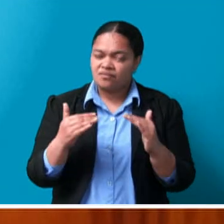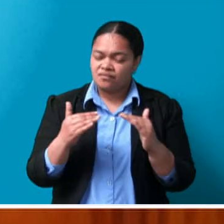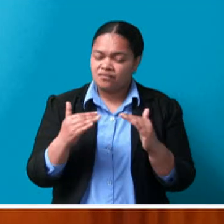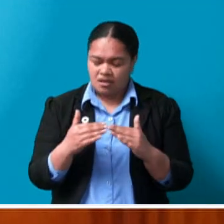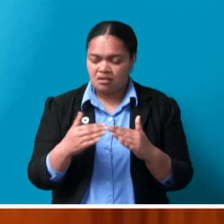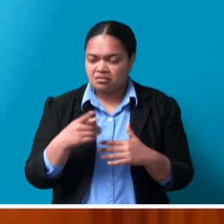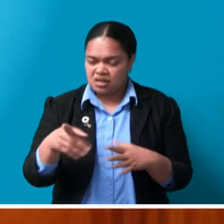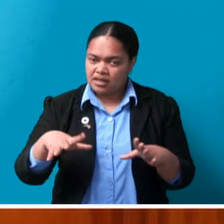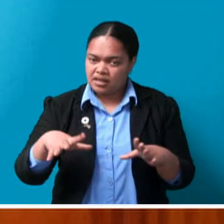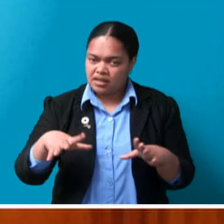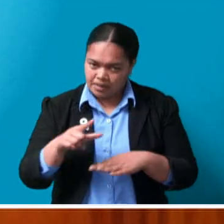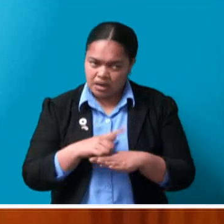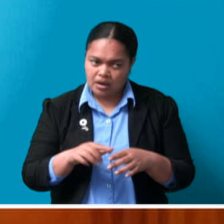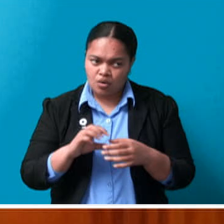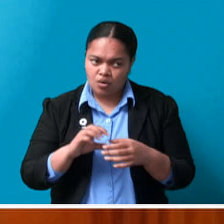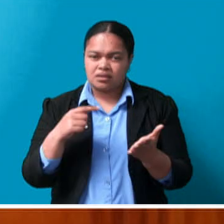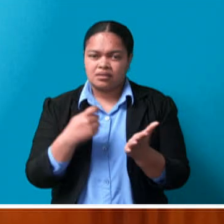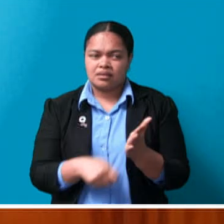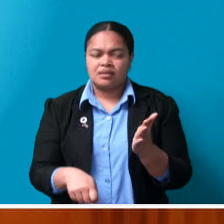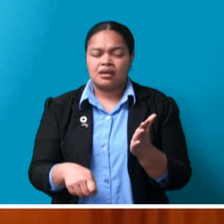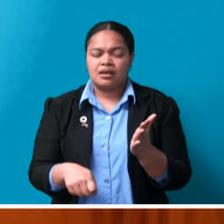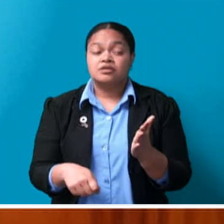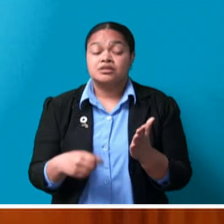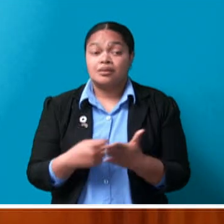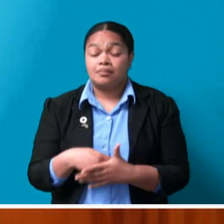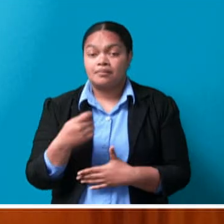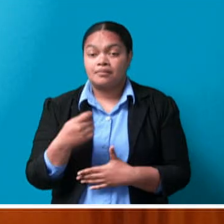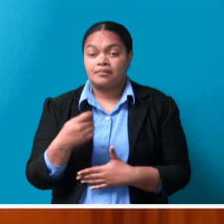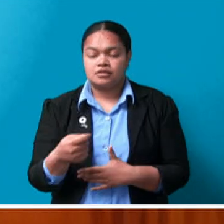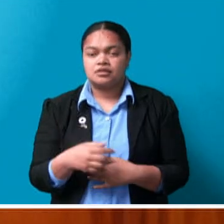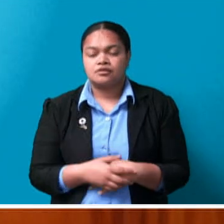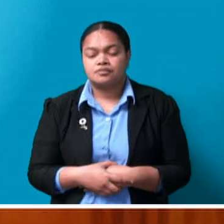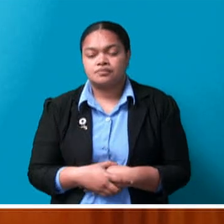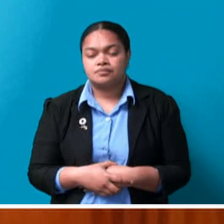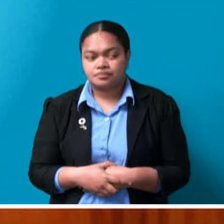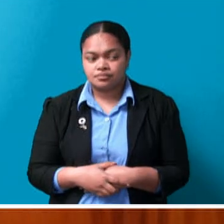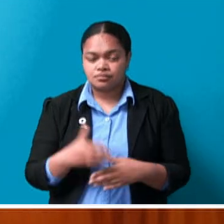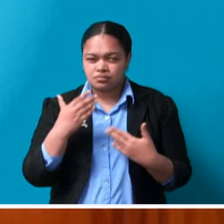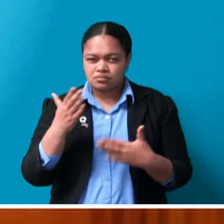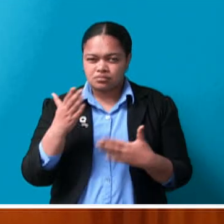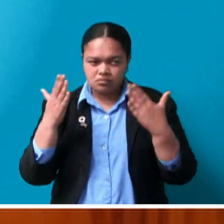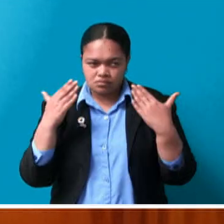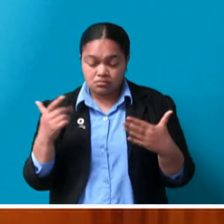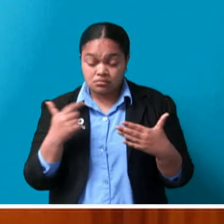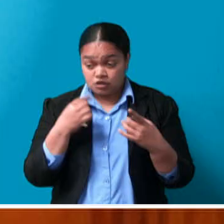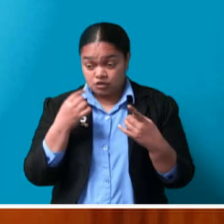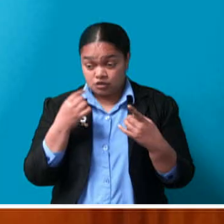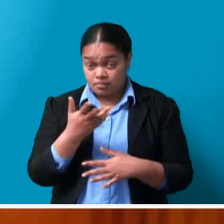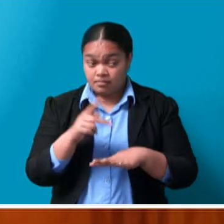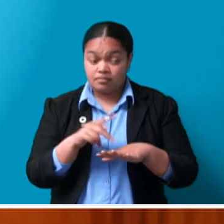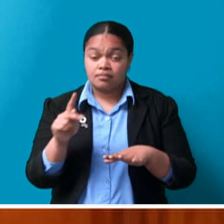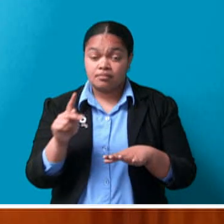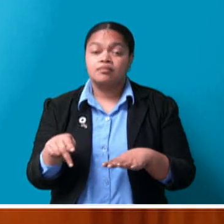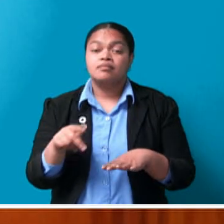landowners, the taxpayers, and of course sustainable for Naboro. Honorable Speaker, I'm pleased to inform Parliament that Cabinet